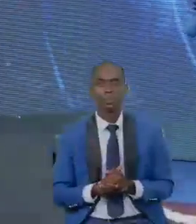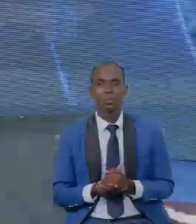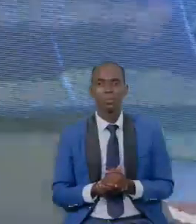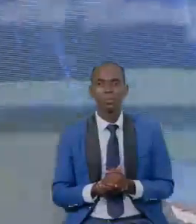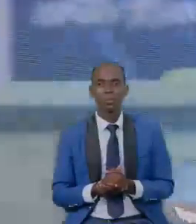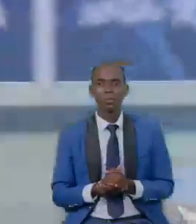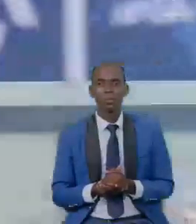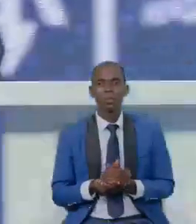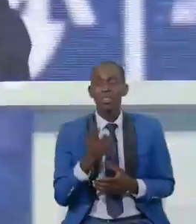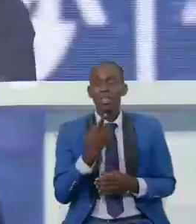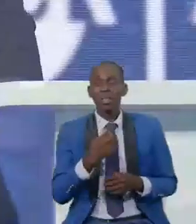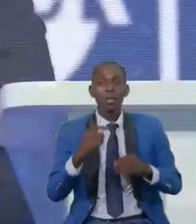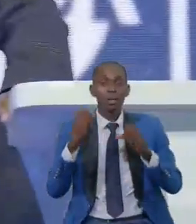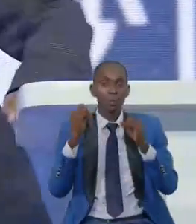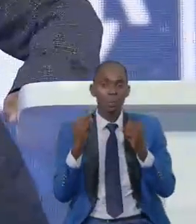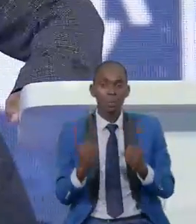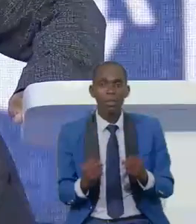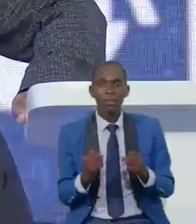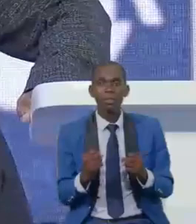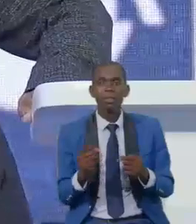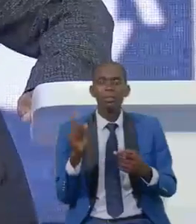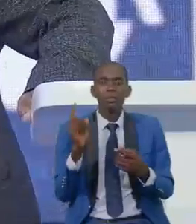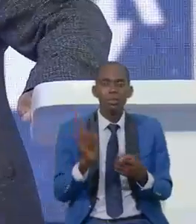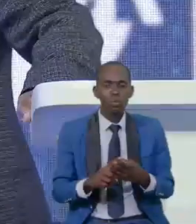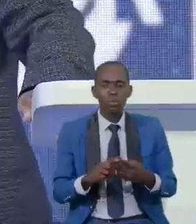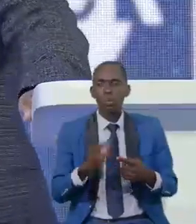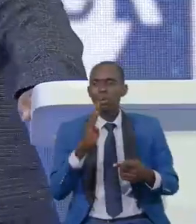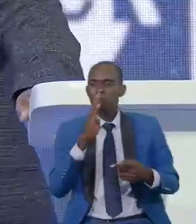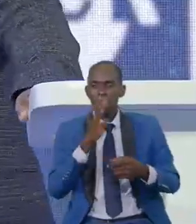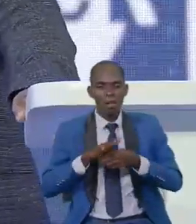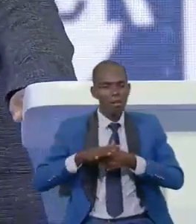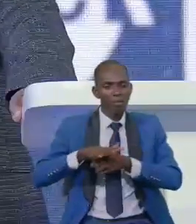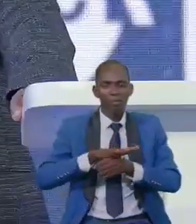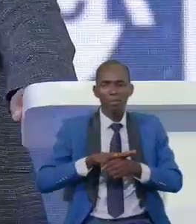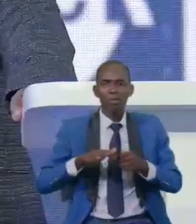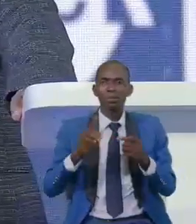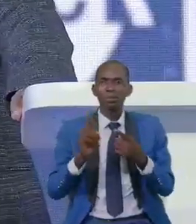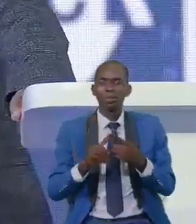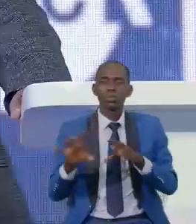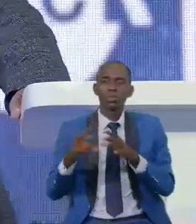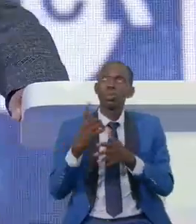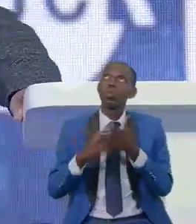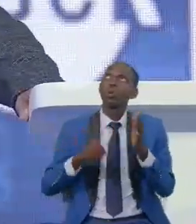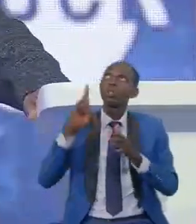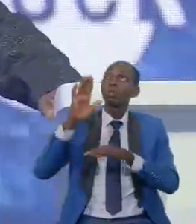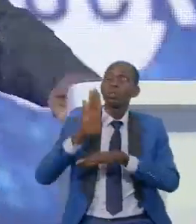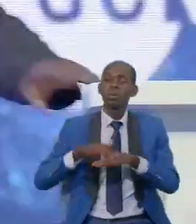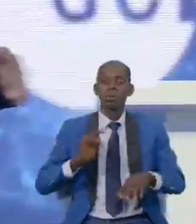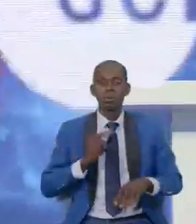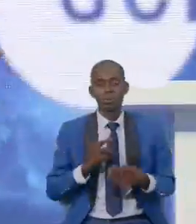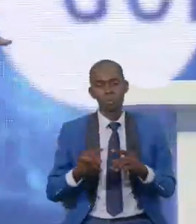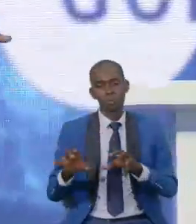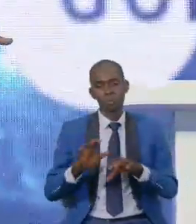The power to be equipped for what he has called us to do on earth.